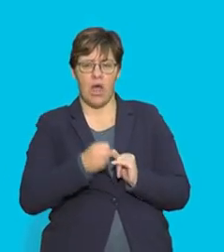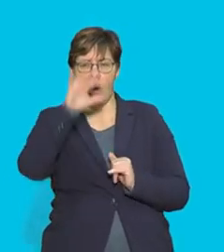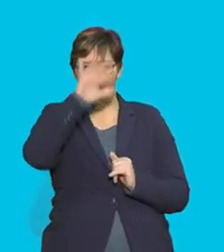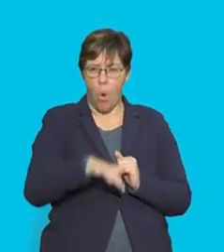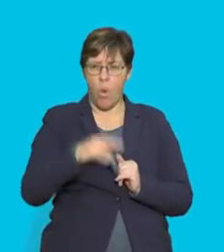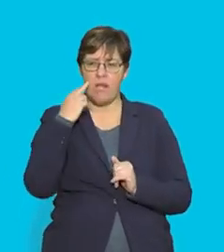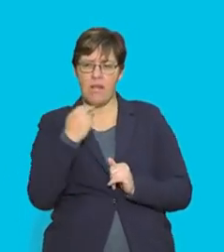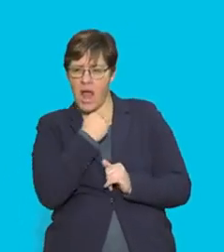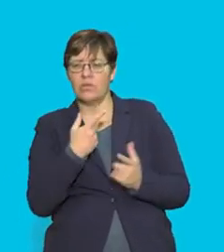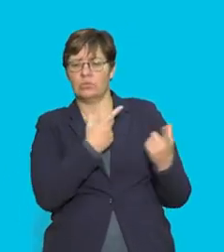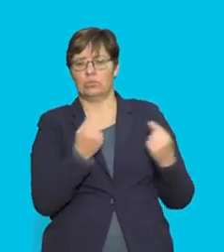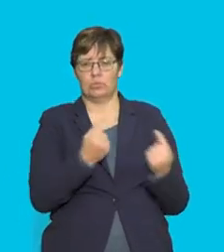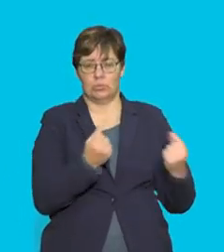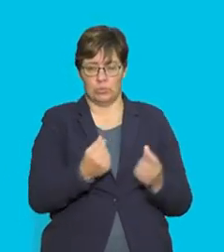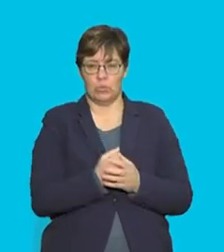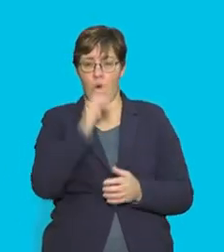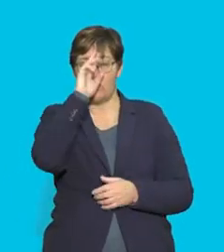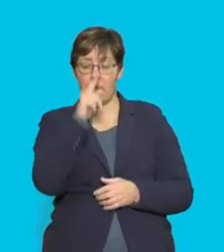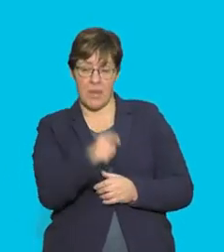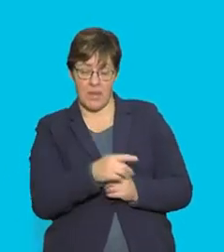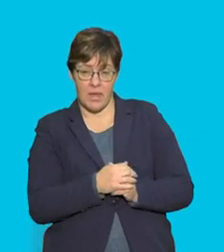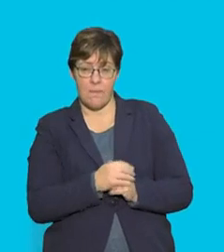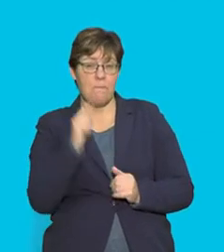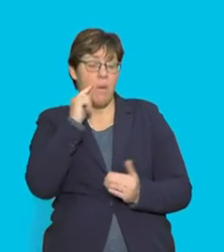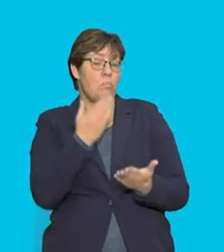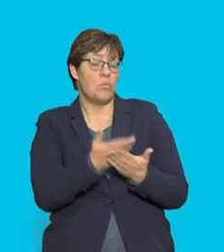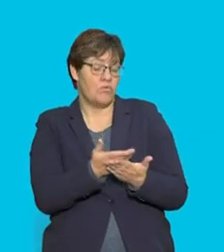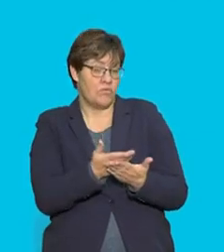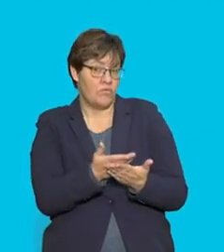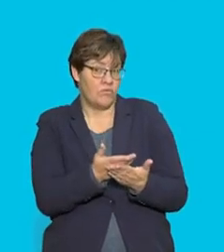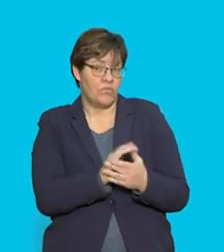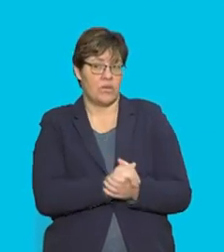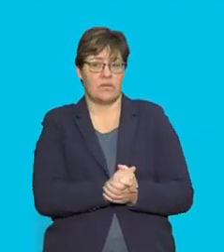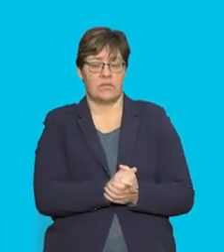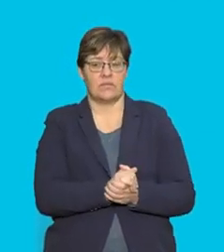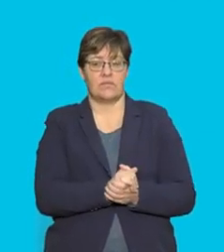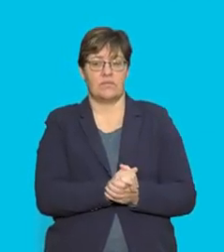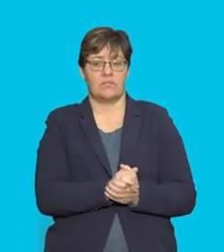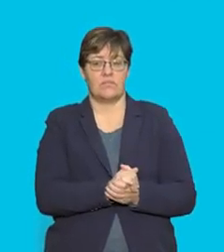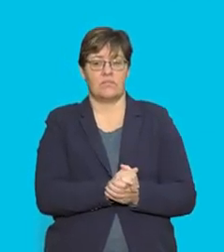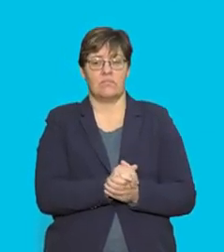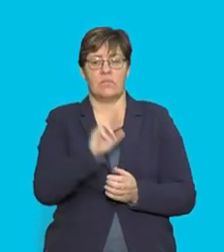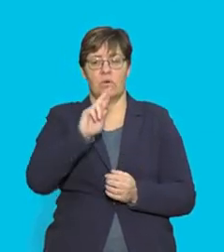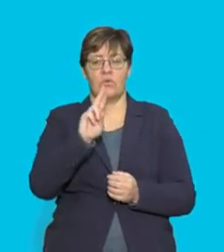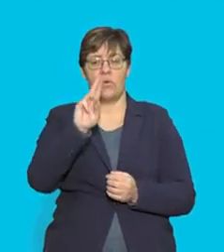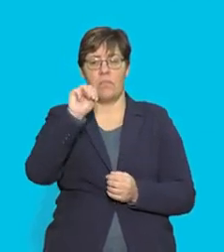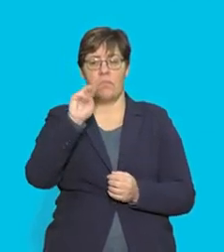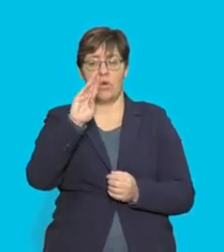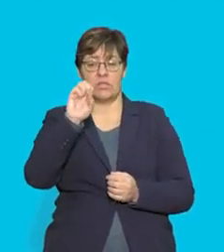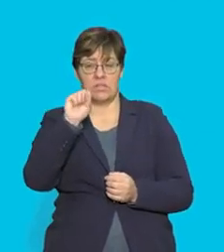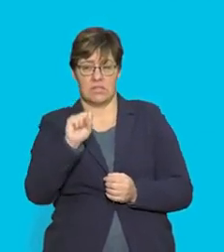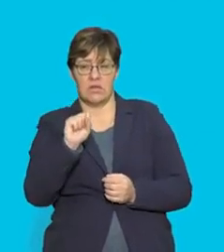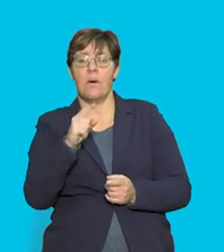these nice things that I have here. So remember, for me to prove that this is a